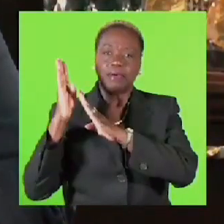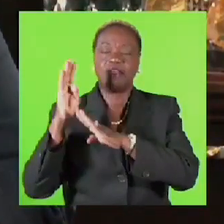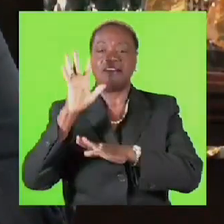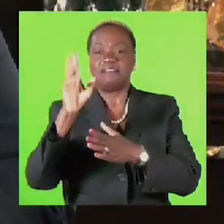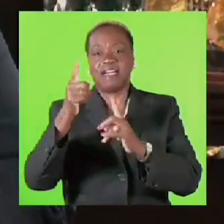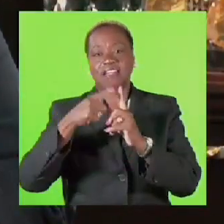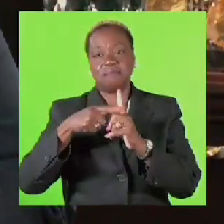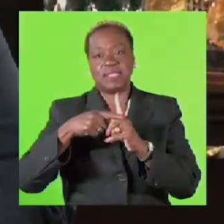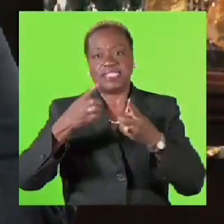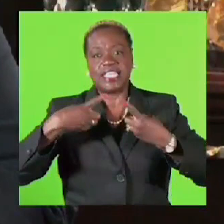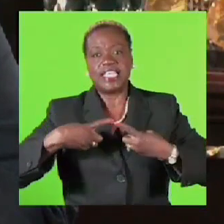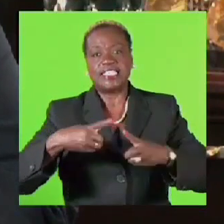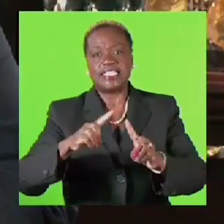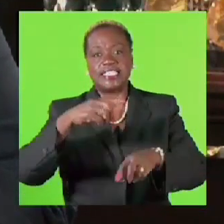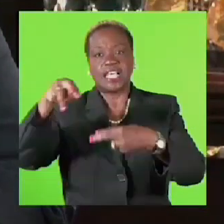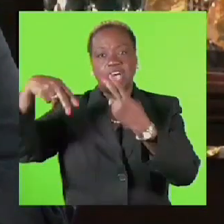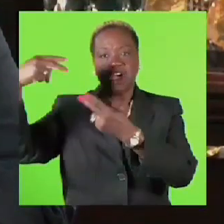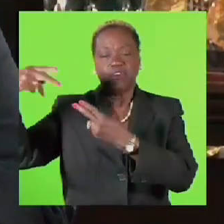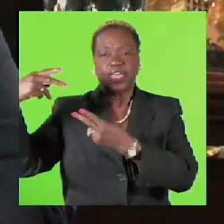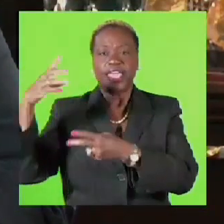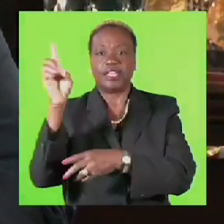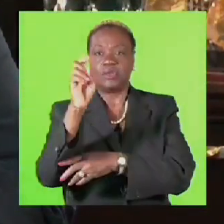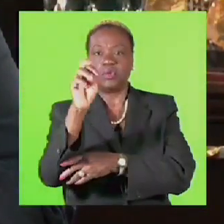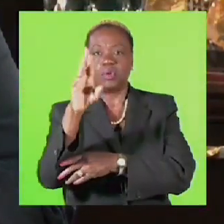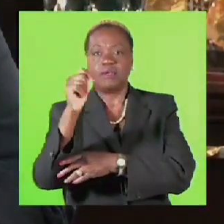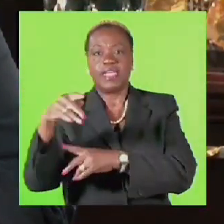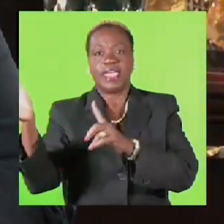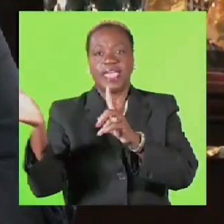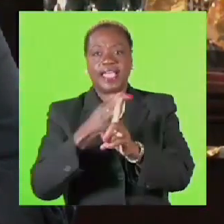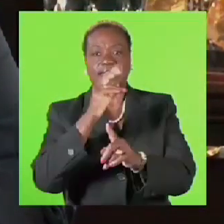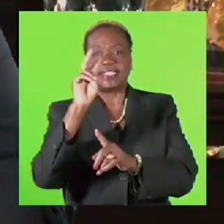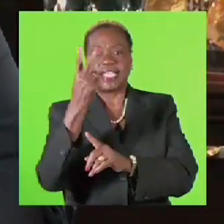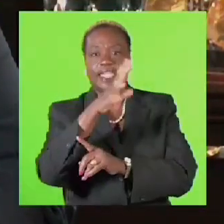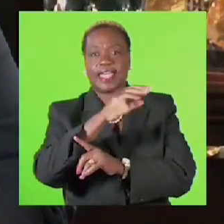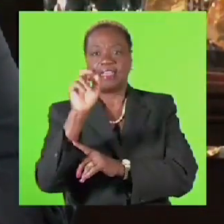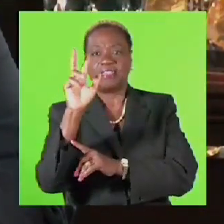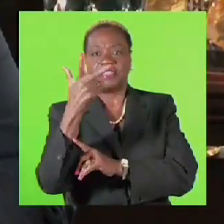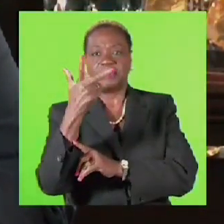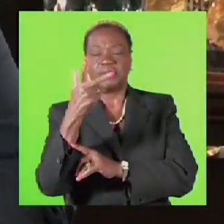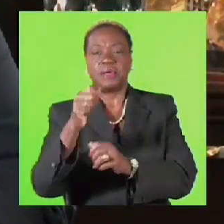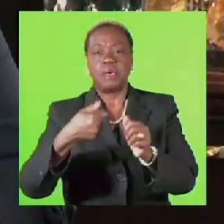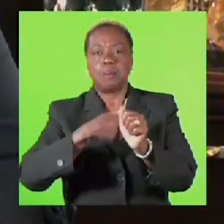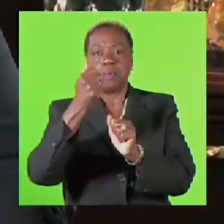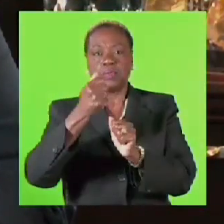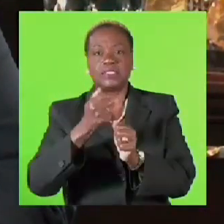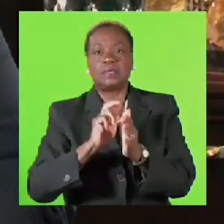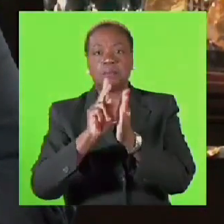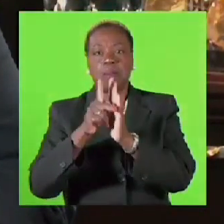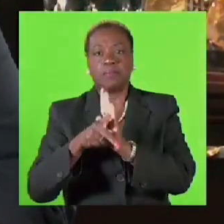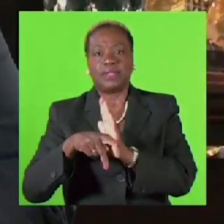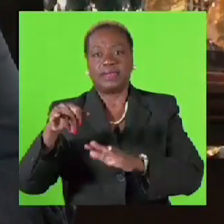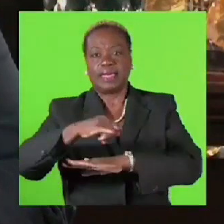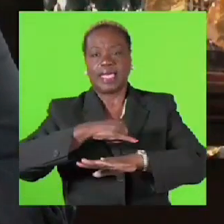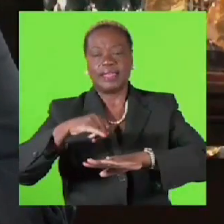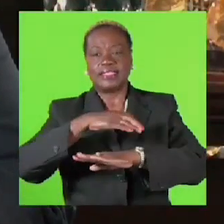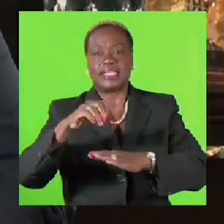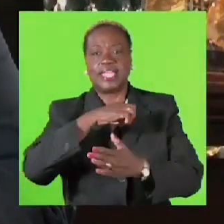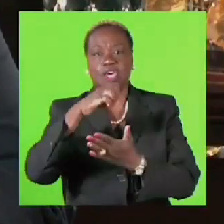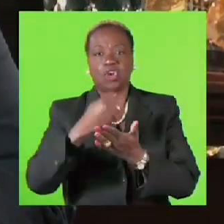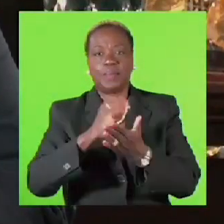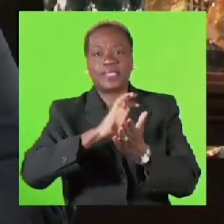months since Hurricane Dorian struck our second and third most populated islands and economic